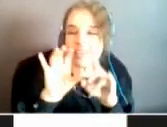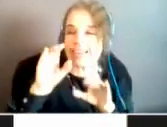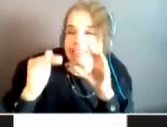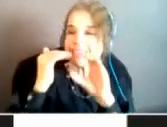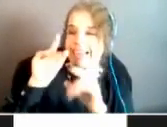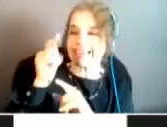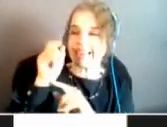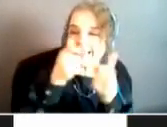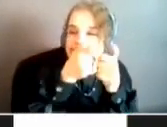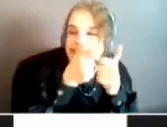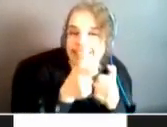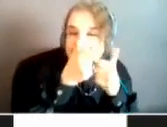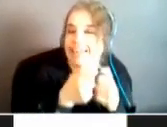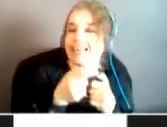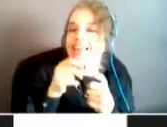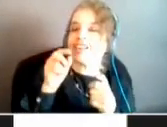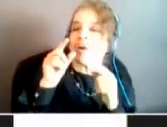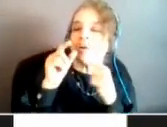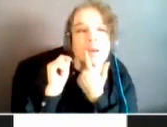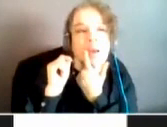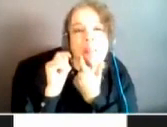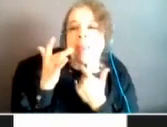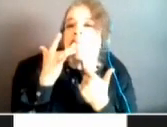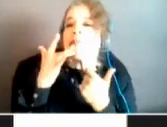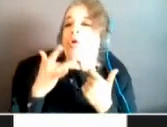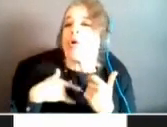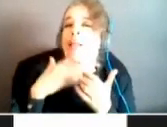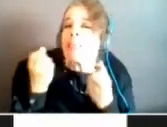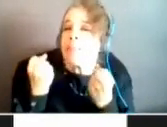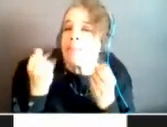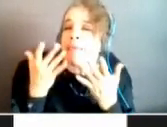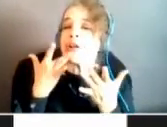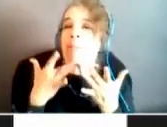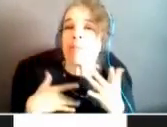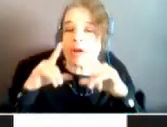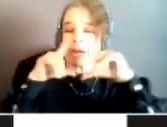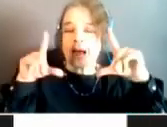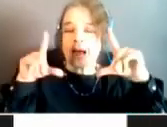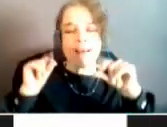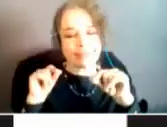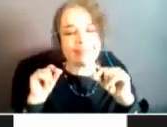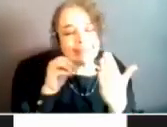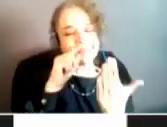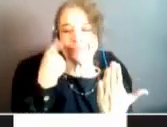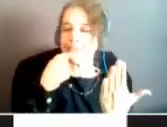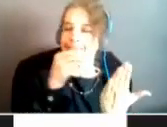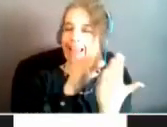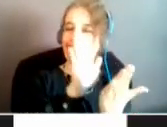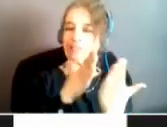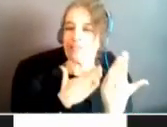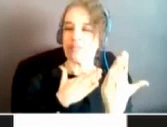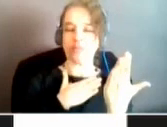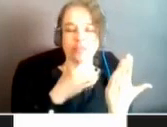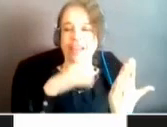or text or birthday cards. And so many of the birthday cards were saying, you know, like, I'll